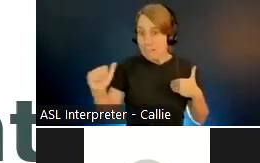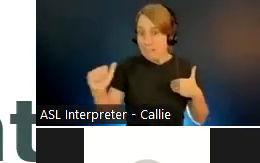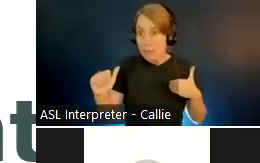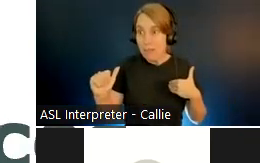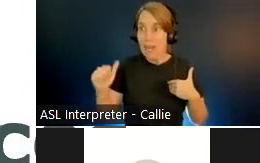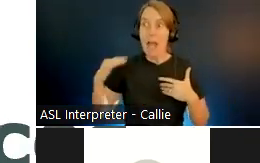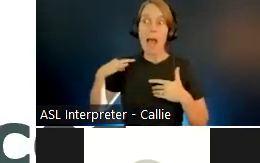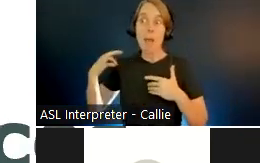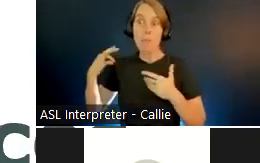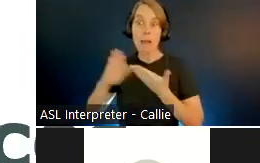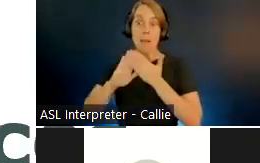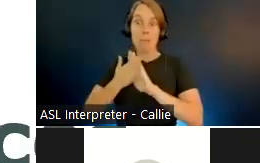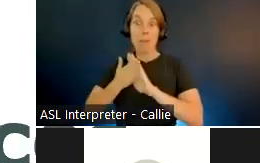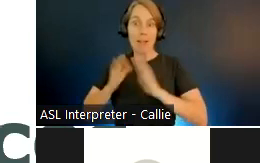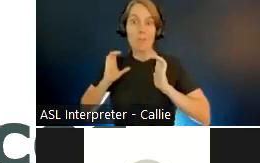Next slide, please.